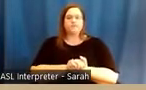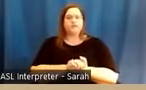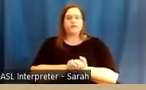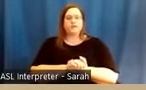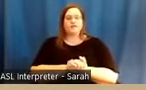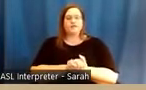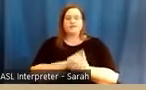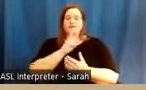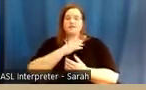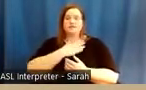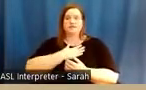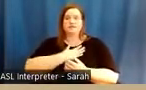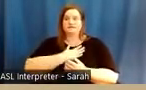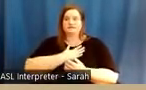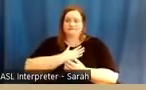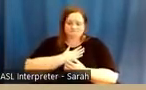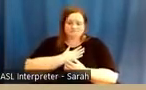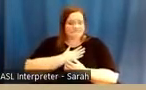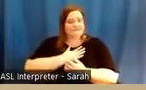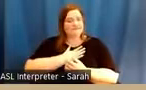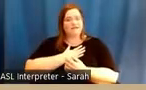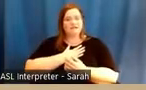a really hard heart to hear